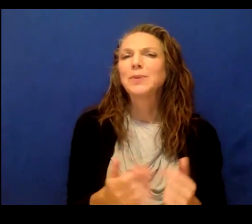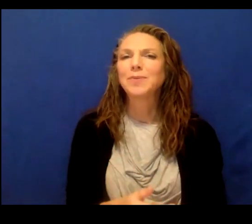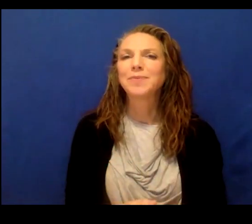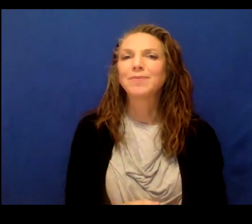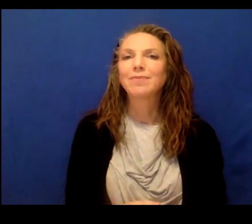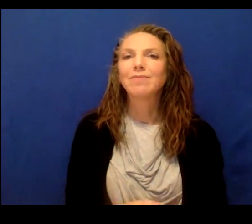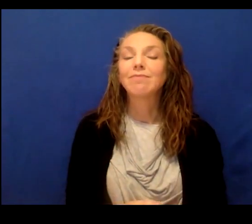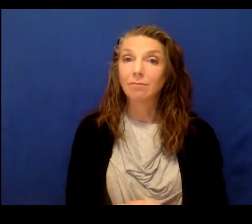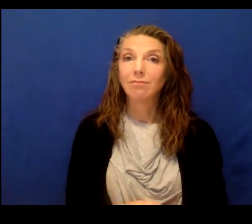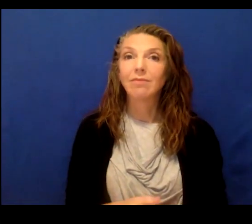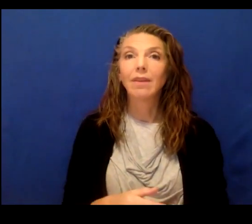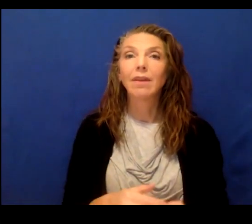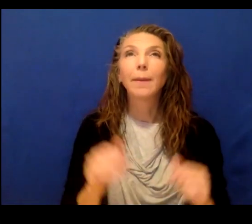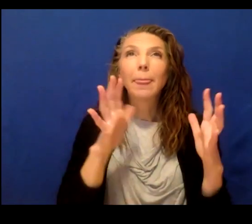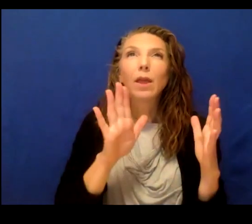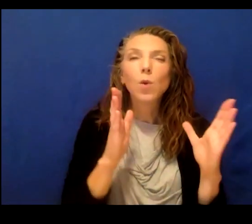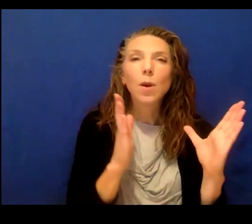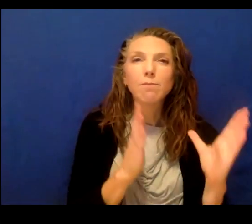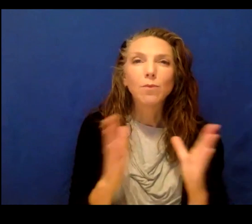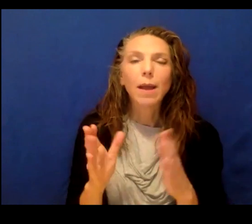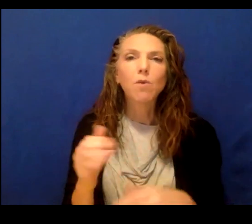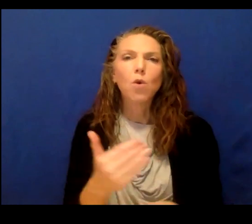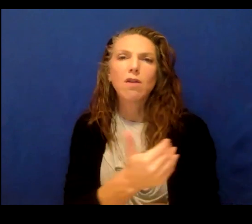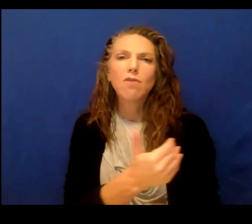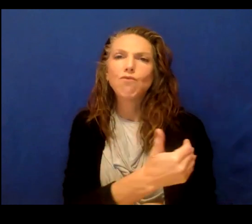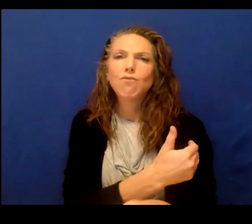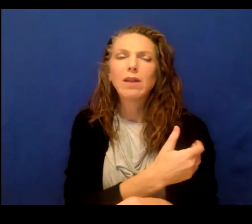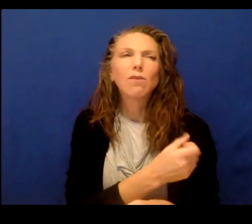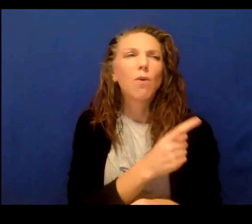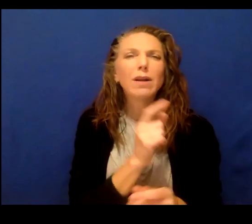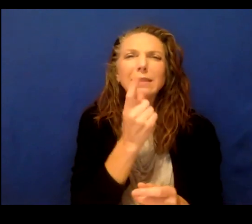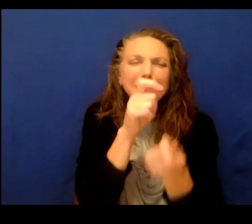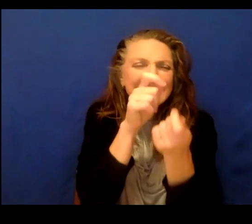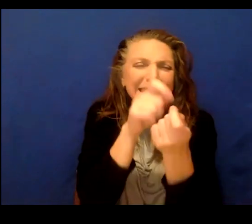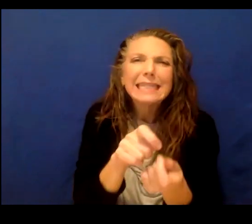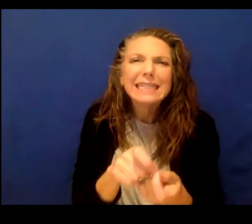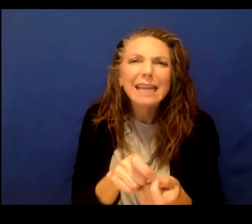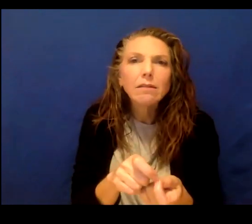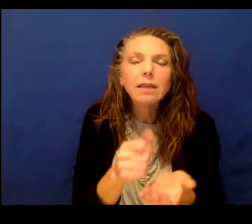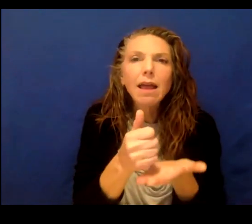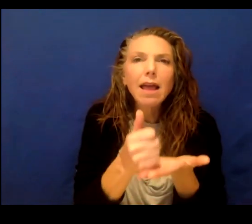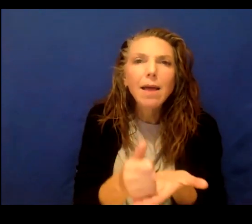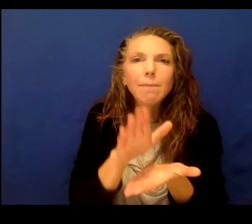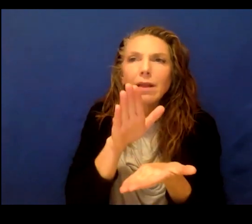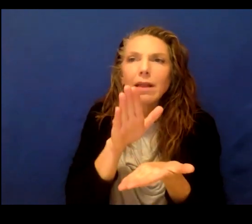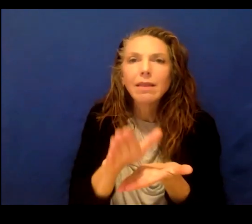What preparations or little reminders or other small details make that morning routine work for